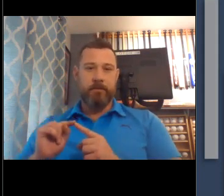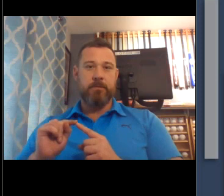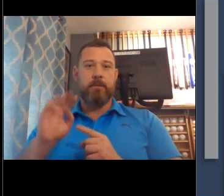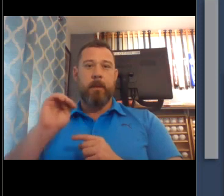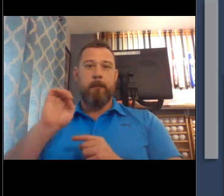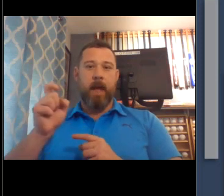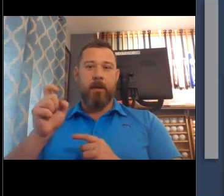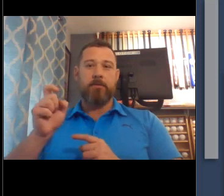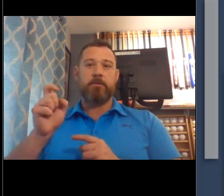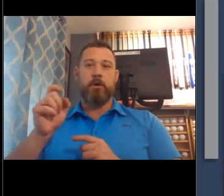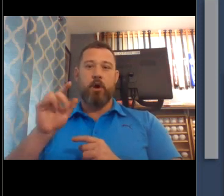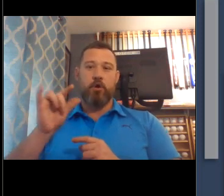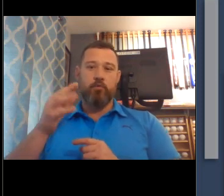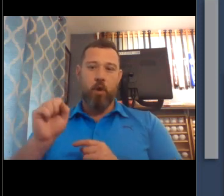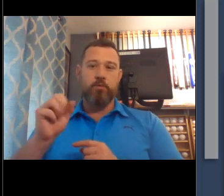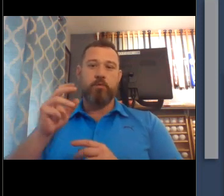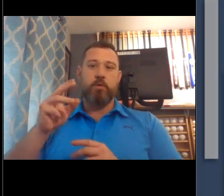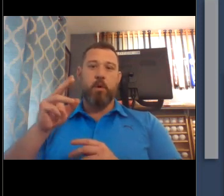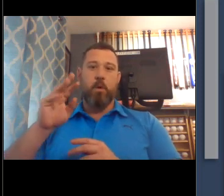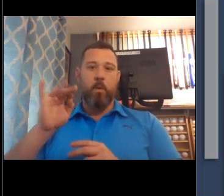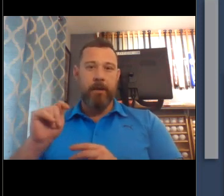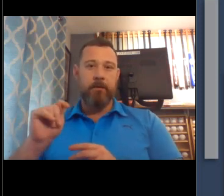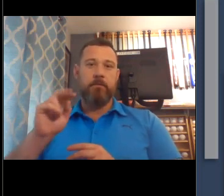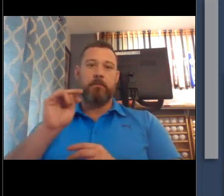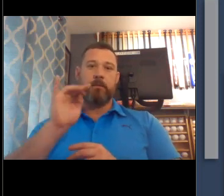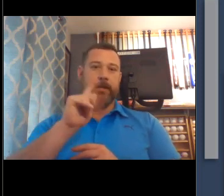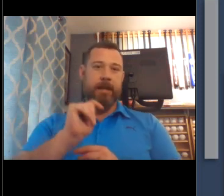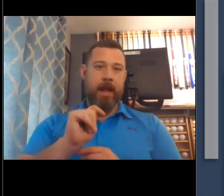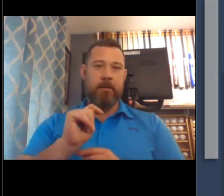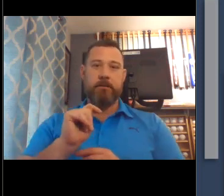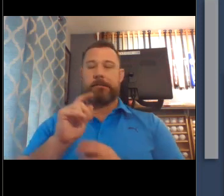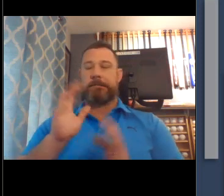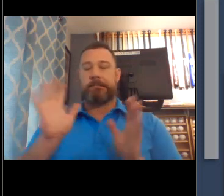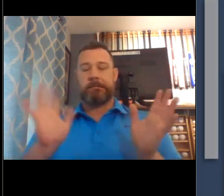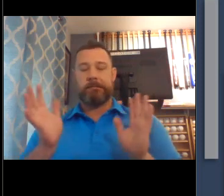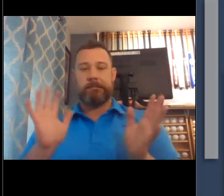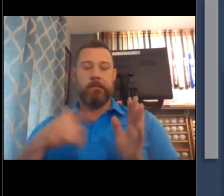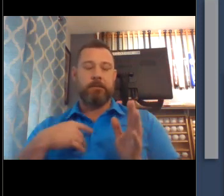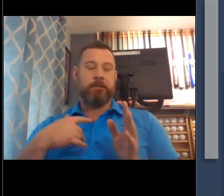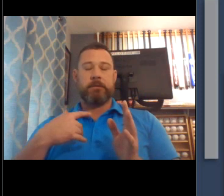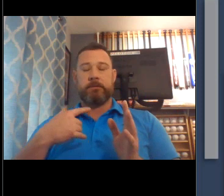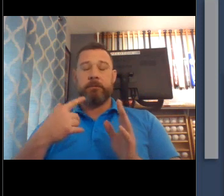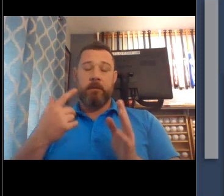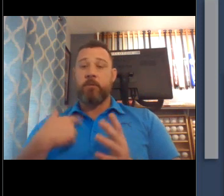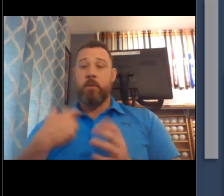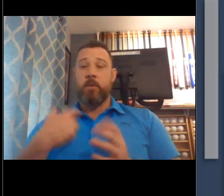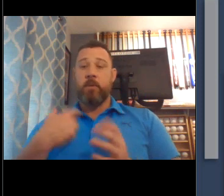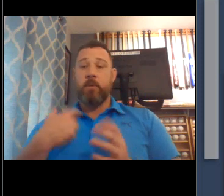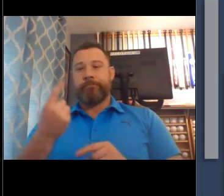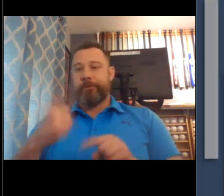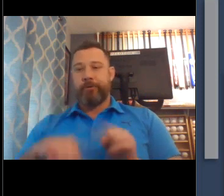weight met. I'm like, oh man, that's a pot shot. I was a little offended, but I was holding it in. Nothing. Couldn't get